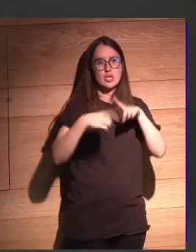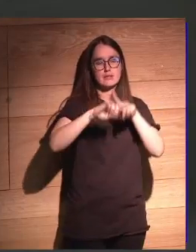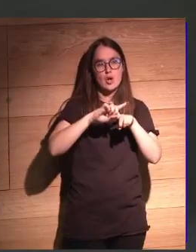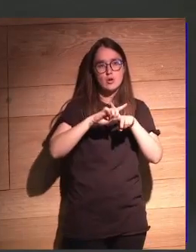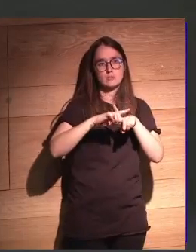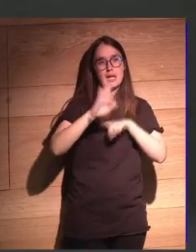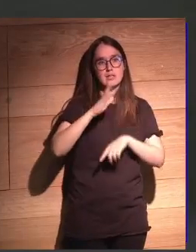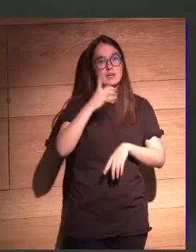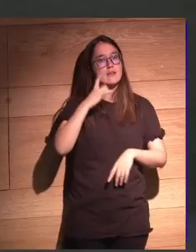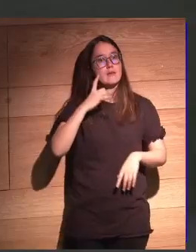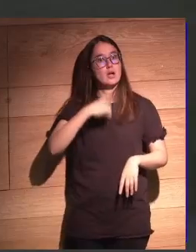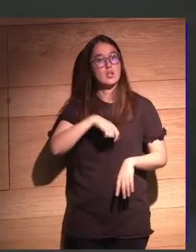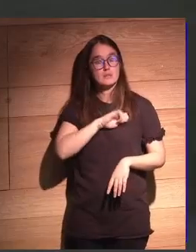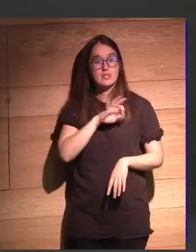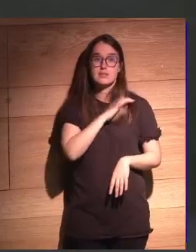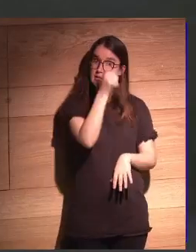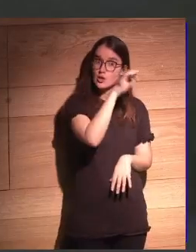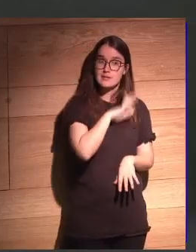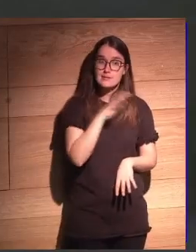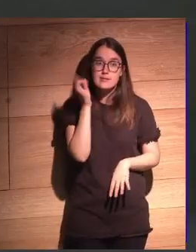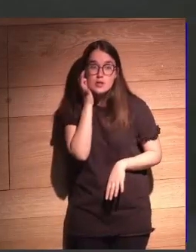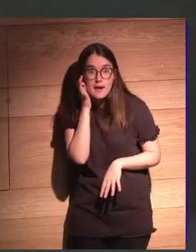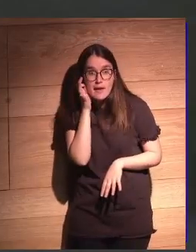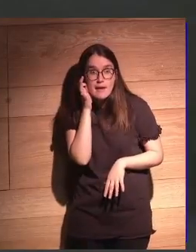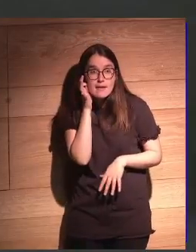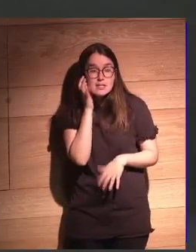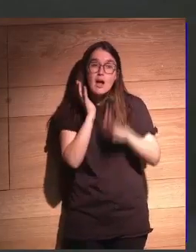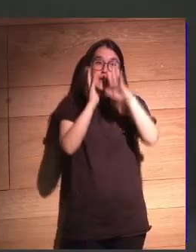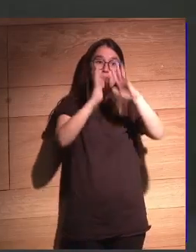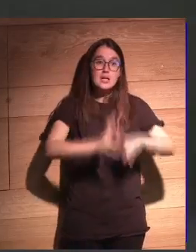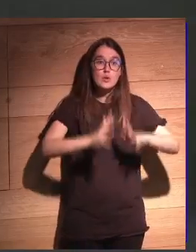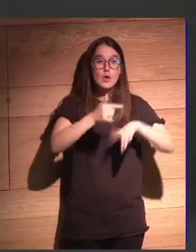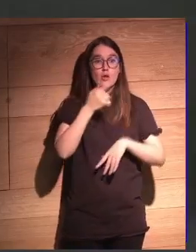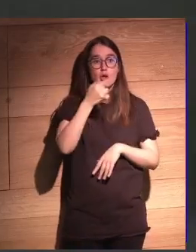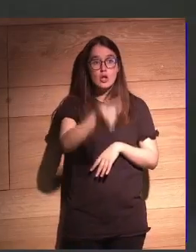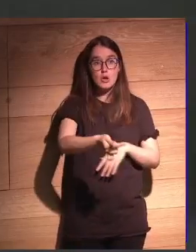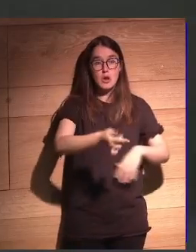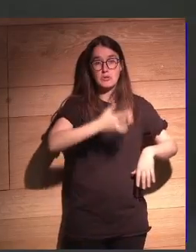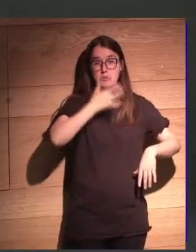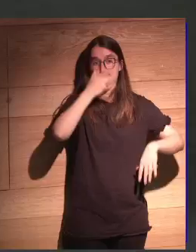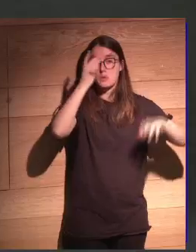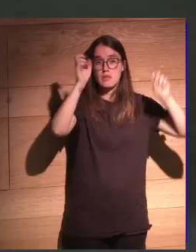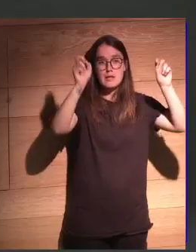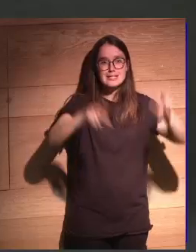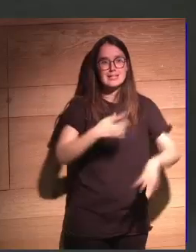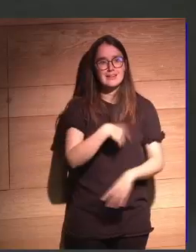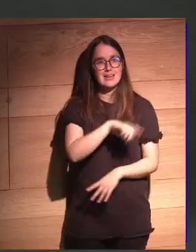funds. 20,000 millions were recovered elsewhere, and the Bank of Spain has estimated that